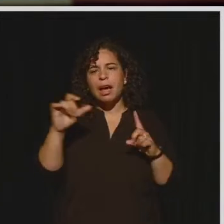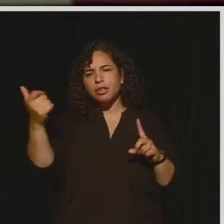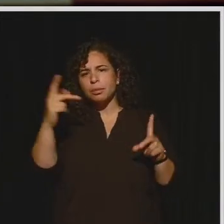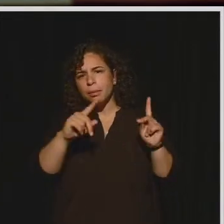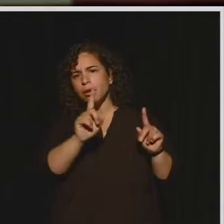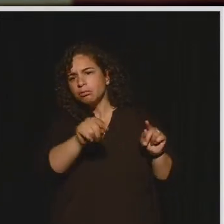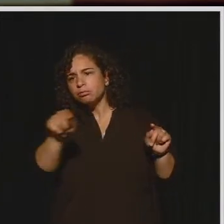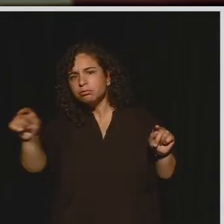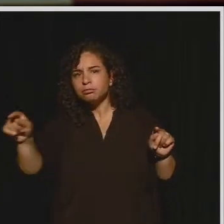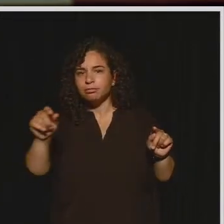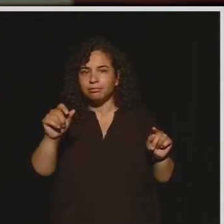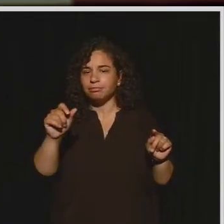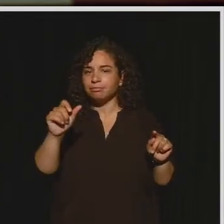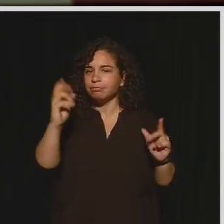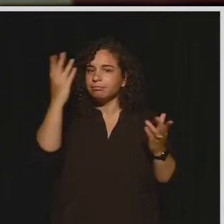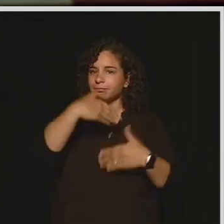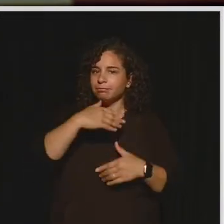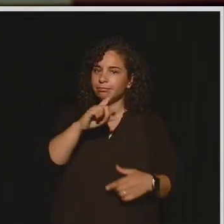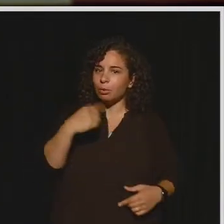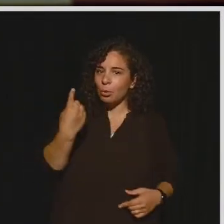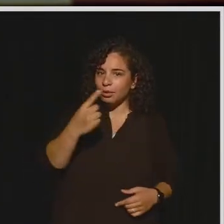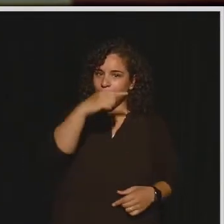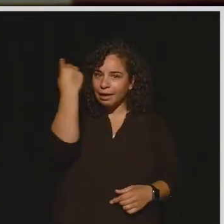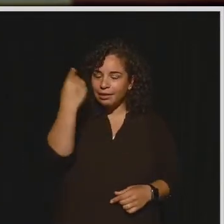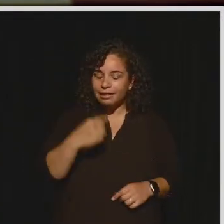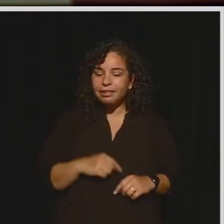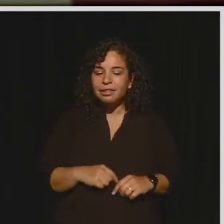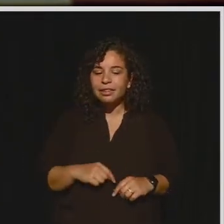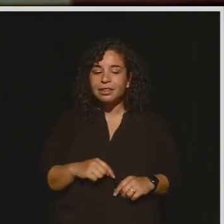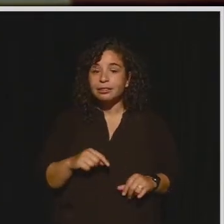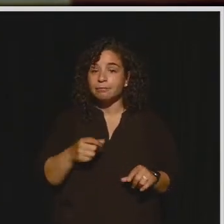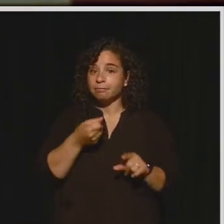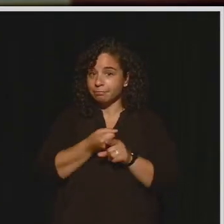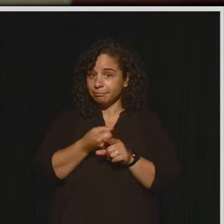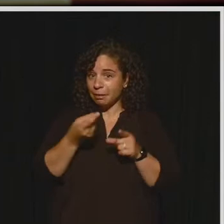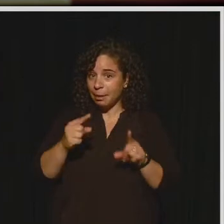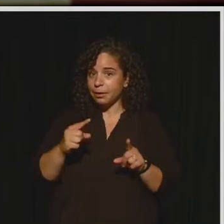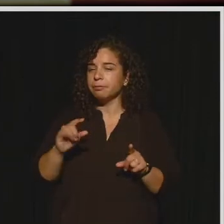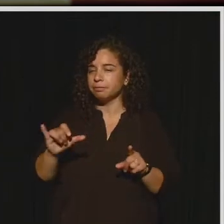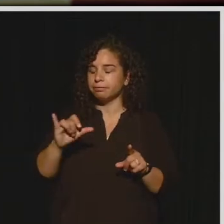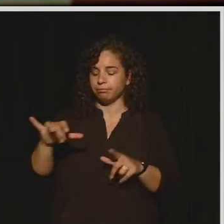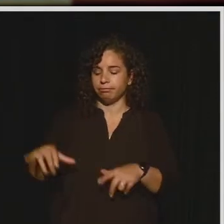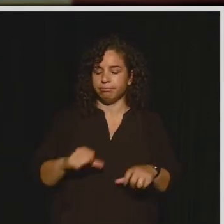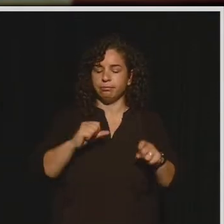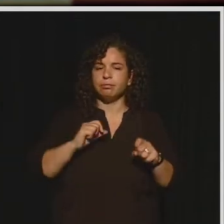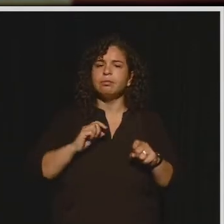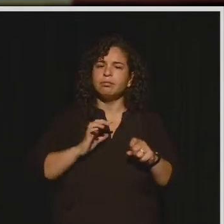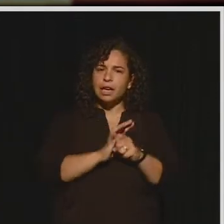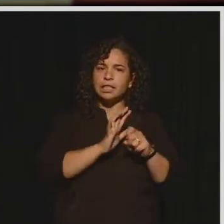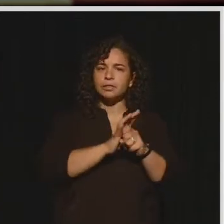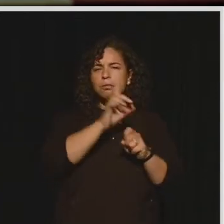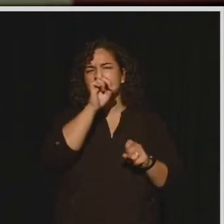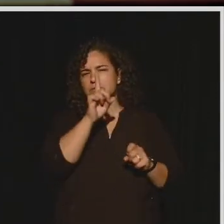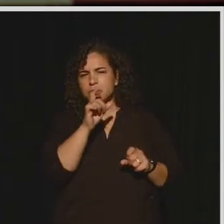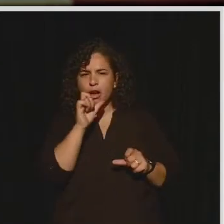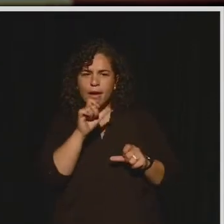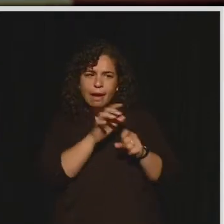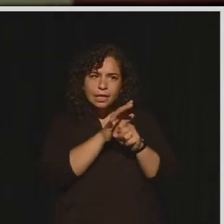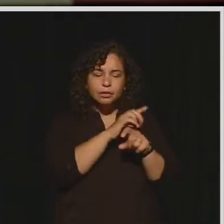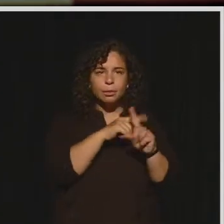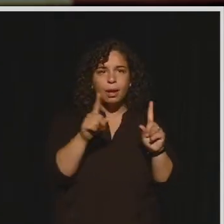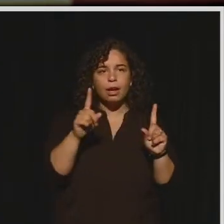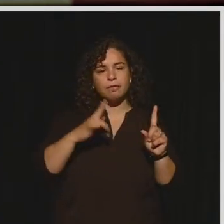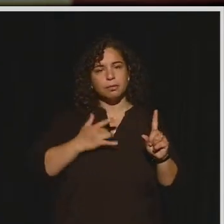regularly, and as a consequence, I went into my own piece of activism, which I don't consider activism. I consider myself a highly